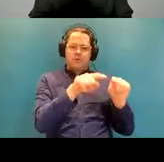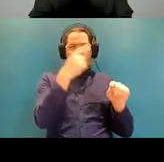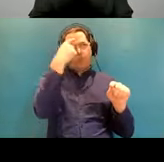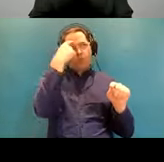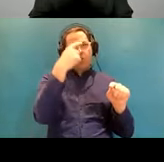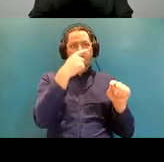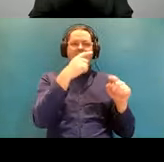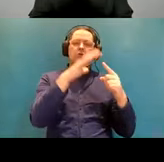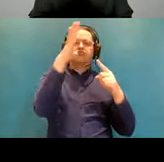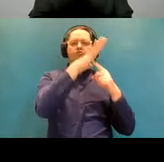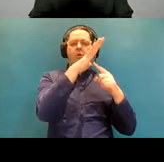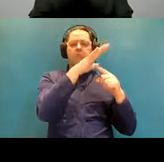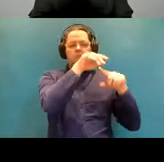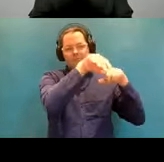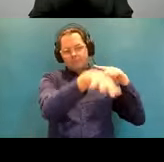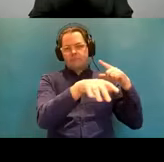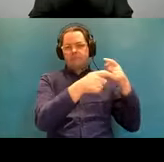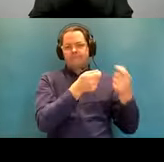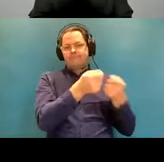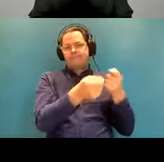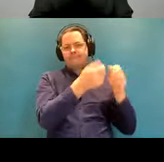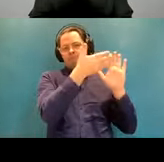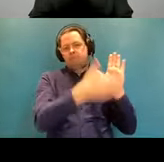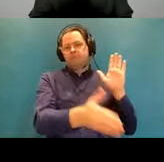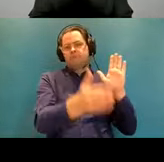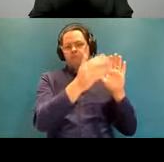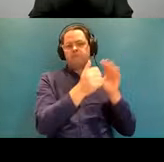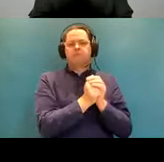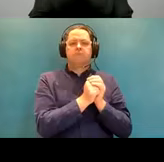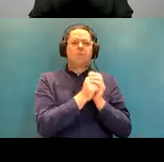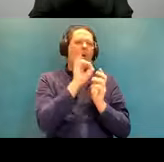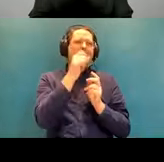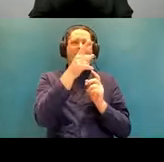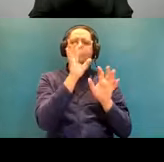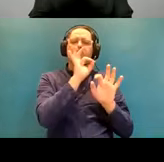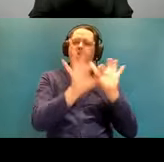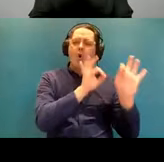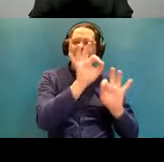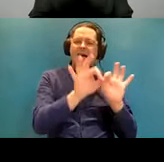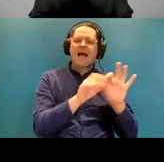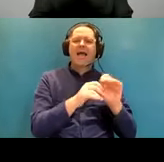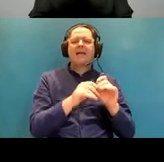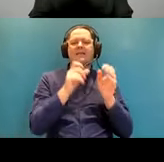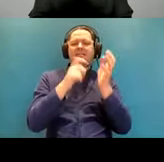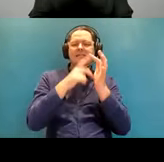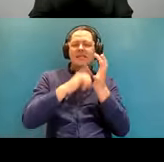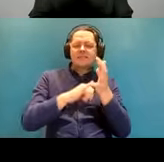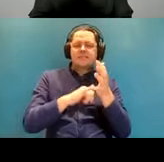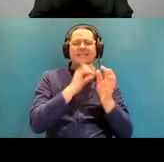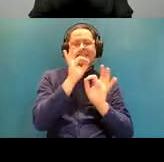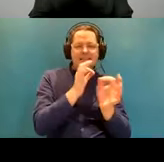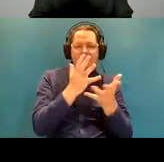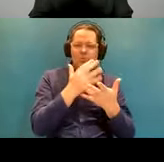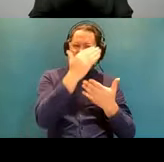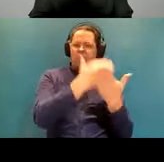top-down level, or they were reported on in surveys, in censuses, in interviews, things like that.